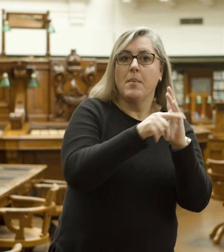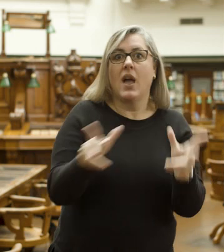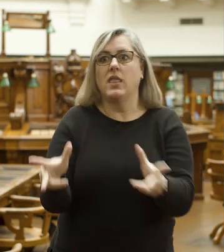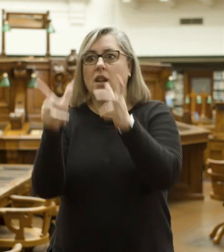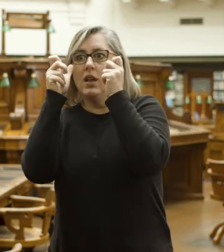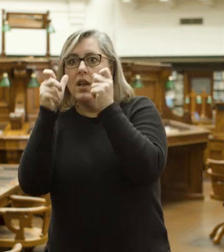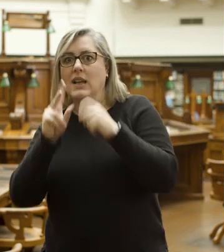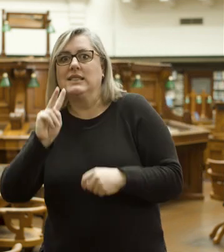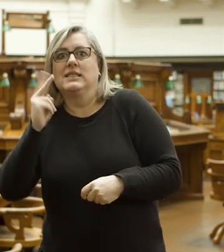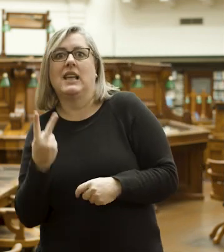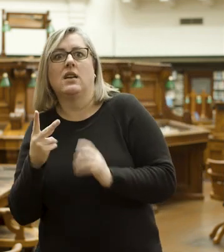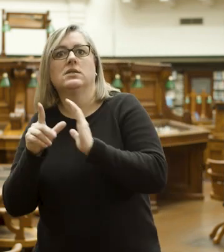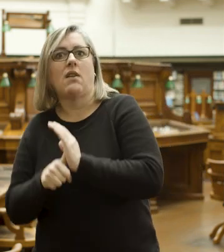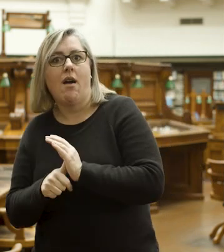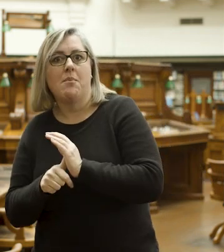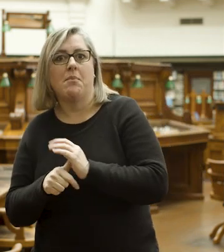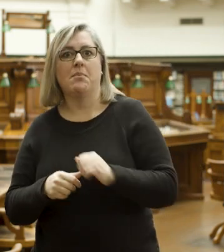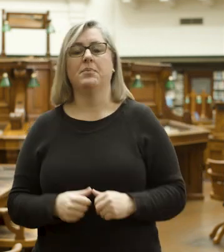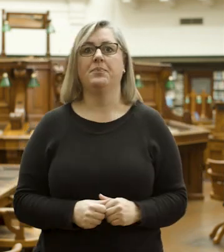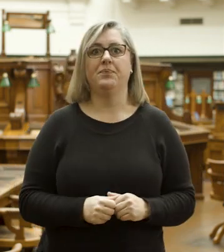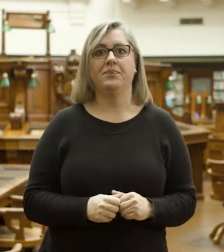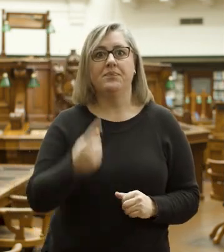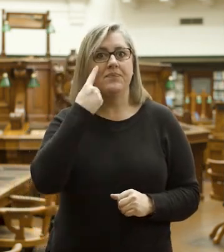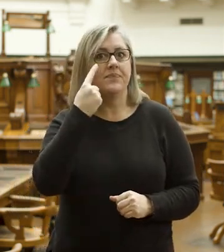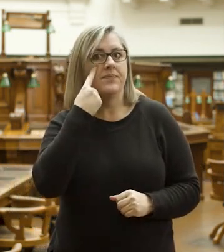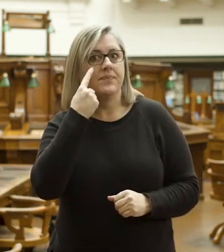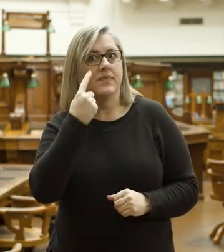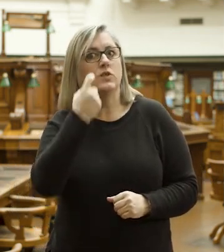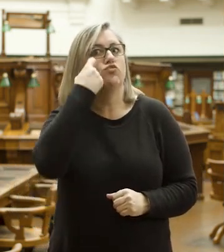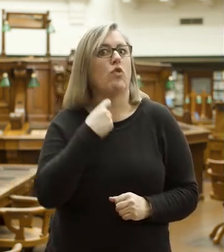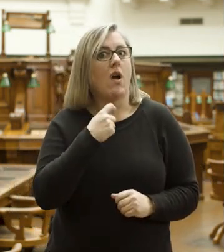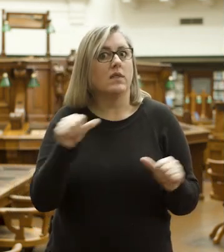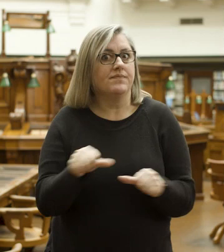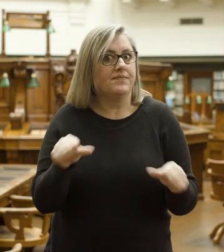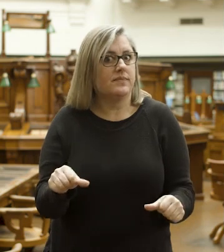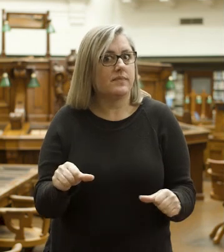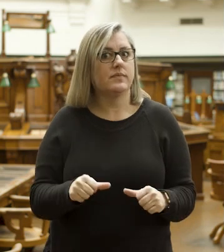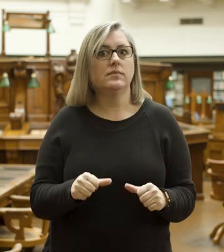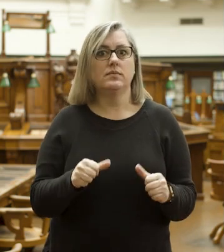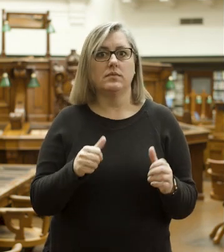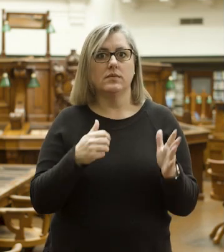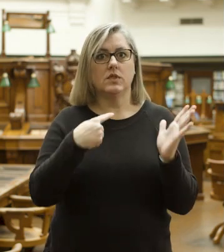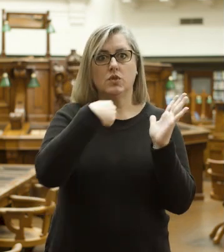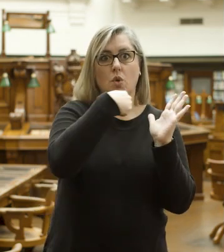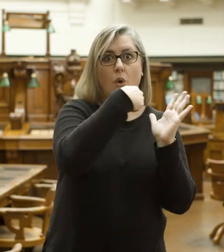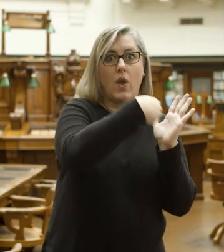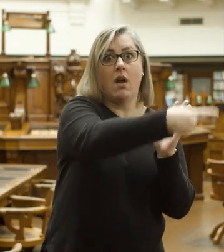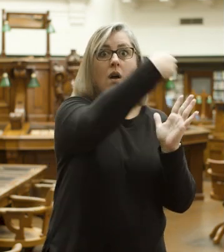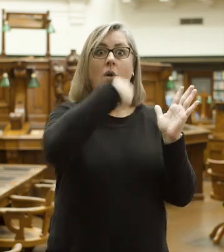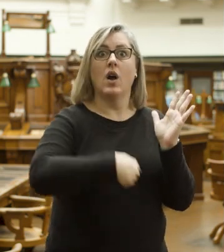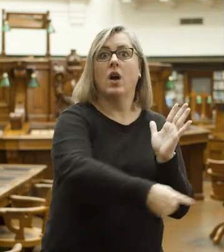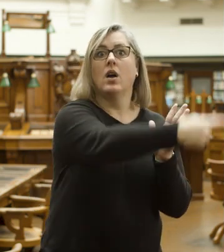and the spinning disc moving backwards. Okay? So let's give it a try. Here we go. Moving in the opposite